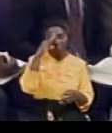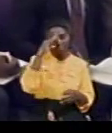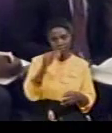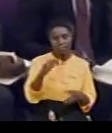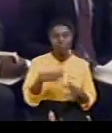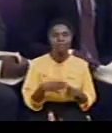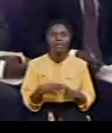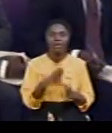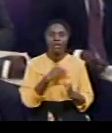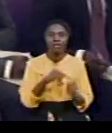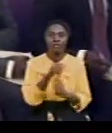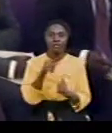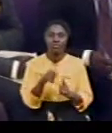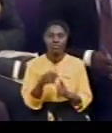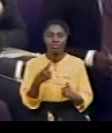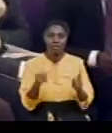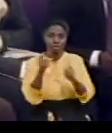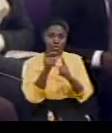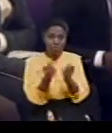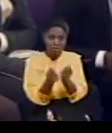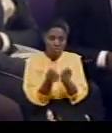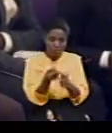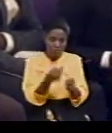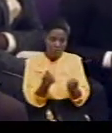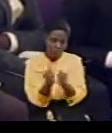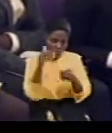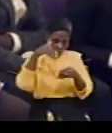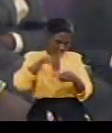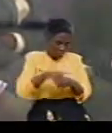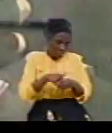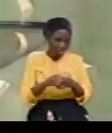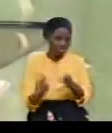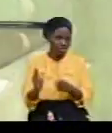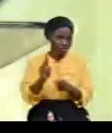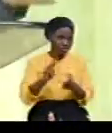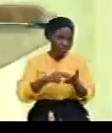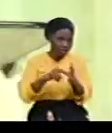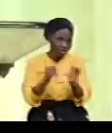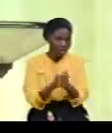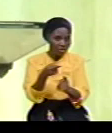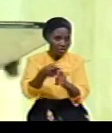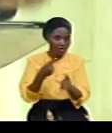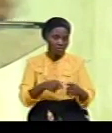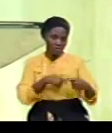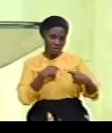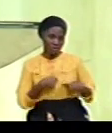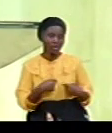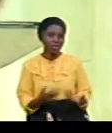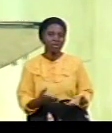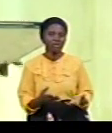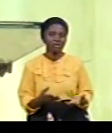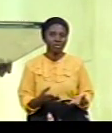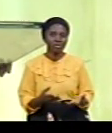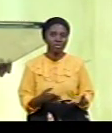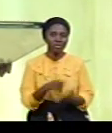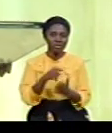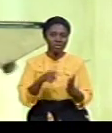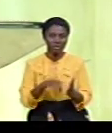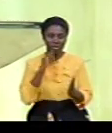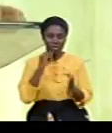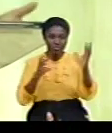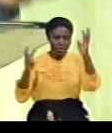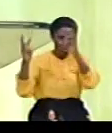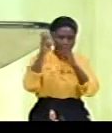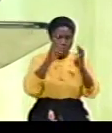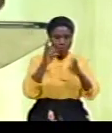within is used, it means from the heart. This lust actually declare war. The lust that comes from your heart,